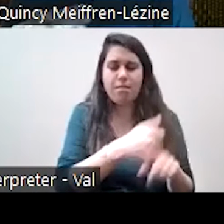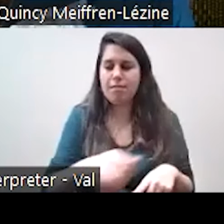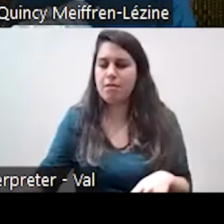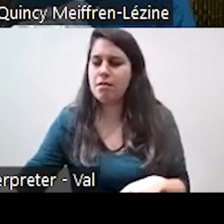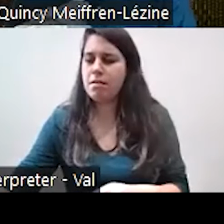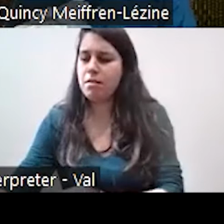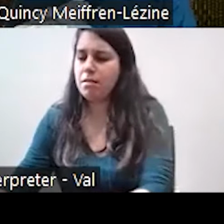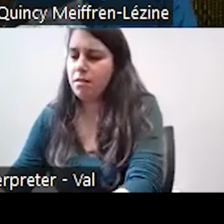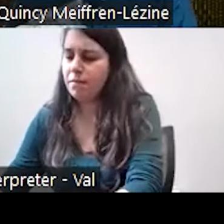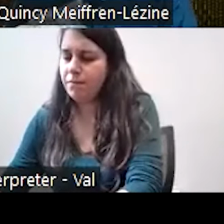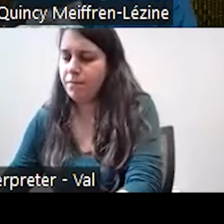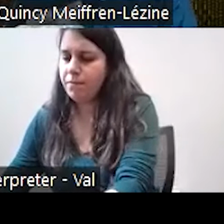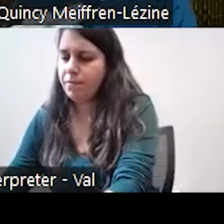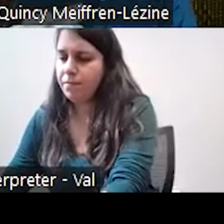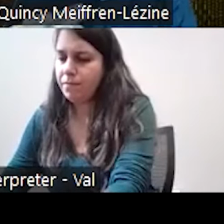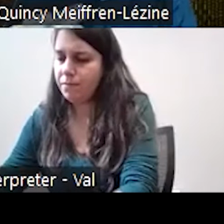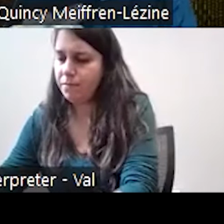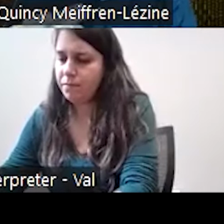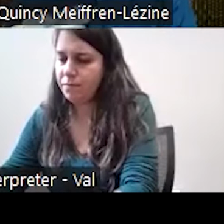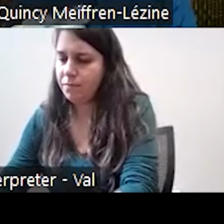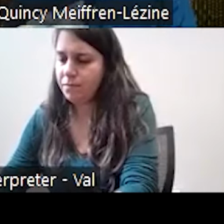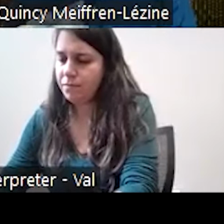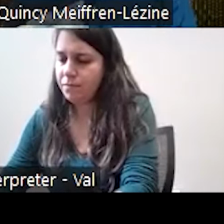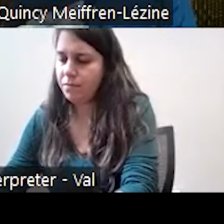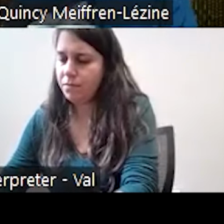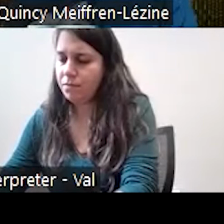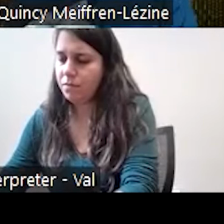or the philosophy that every suicide is preventable.